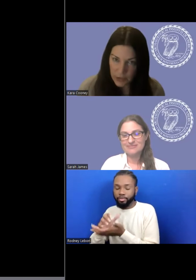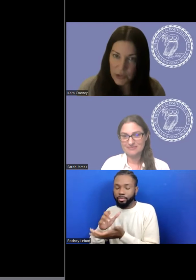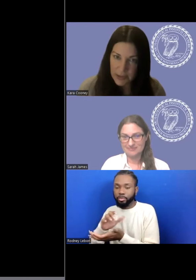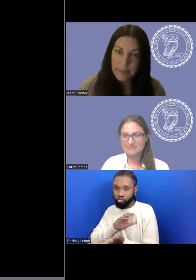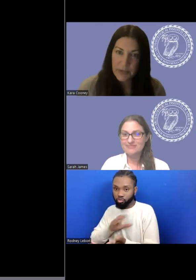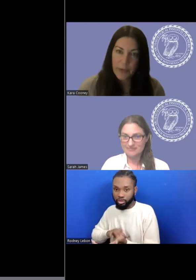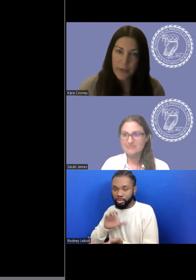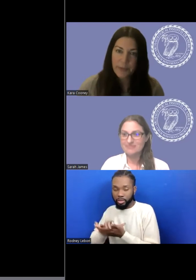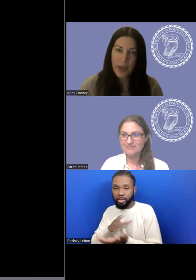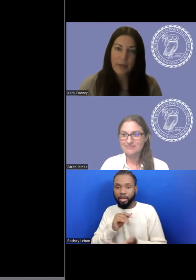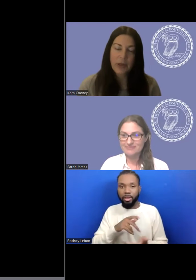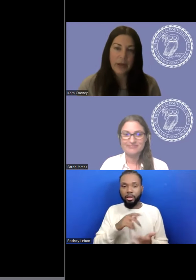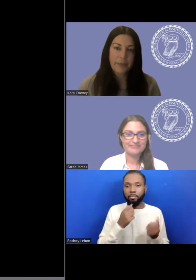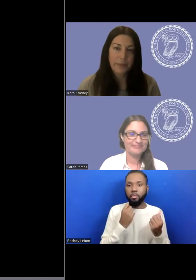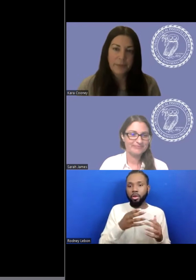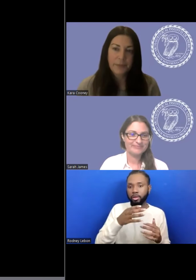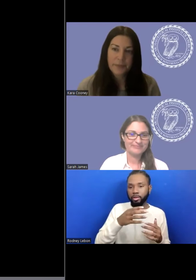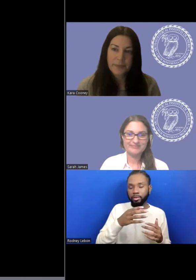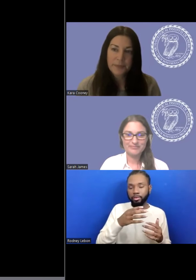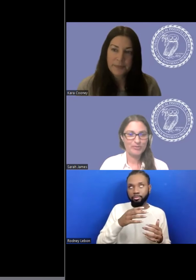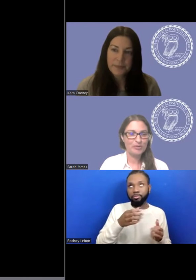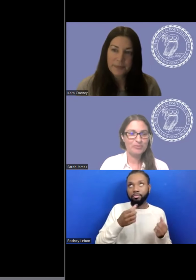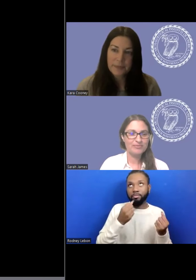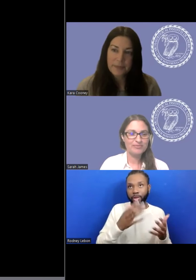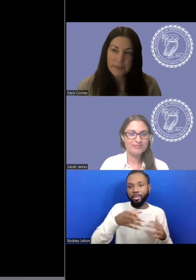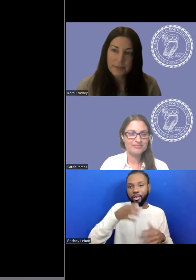polytheistic religions. So yeah, look there.